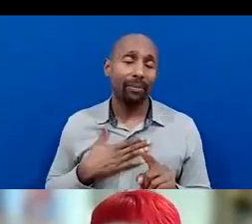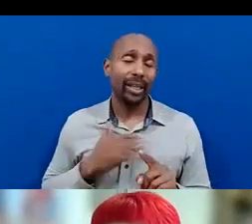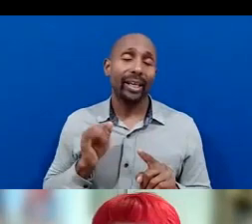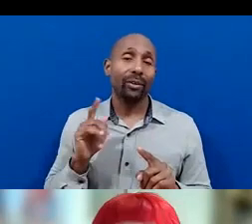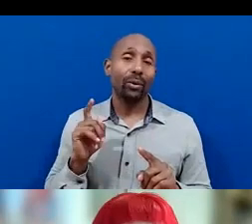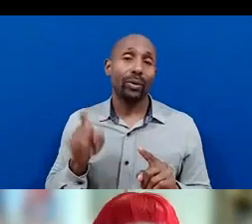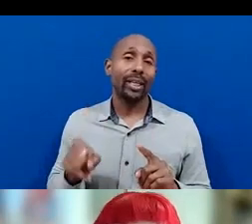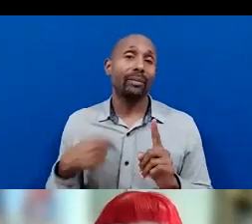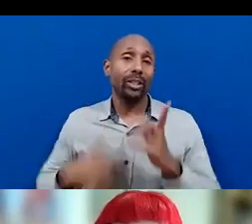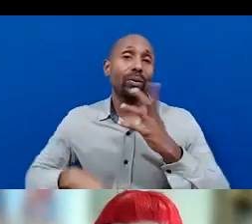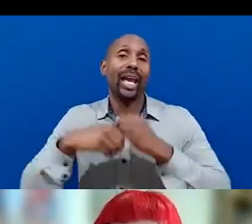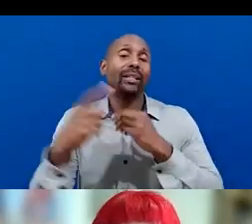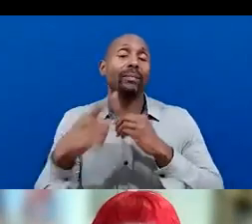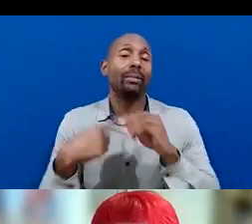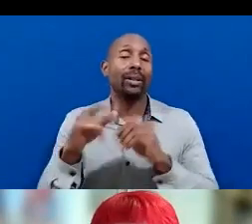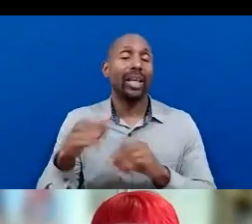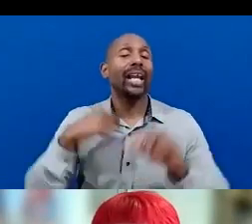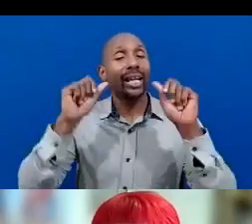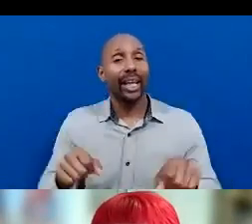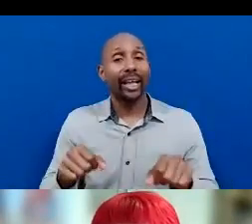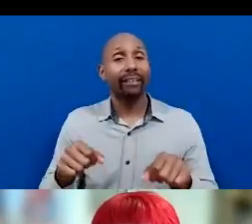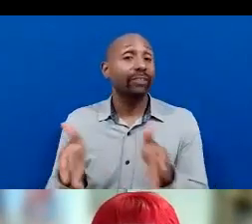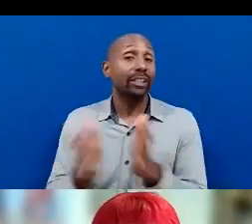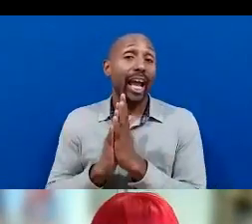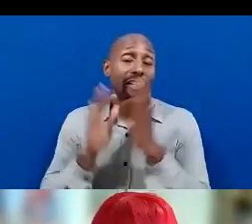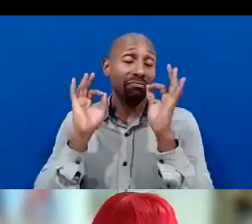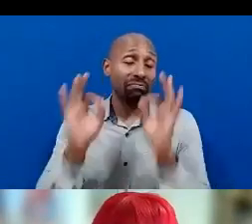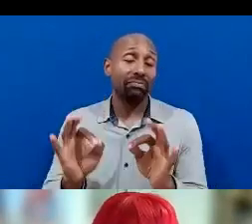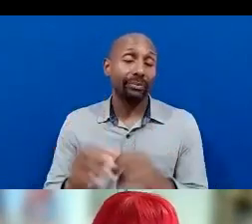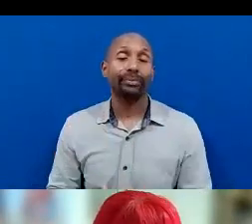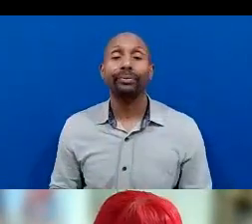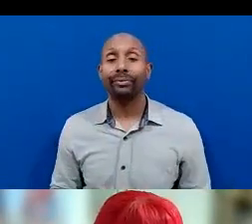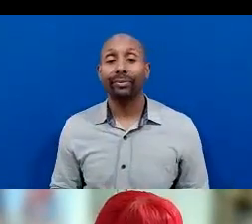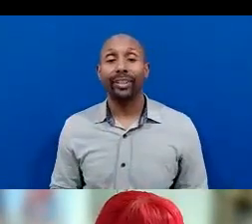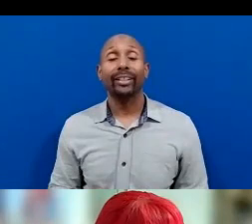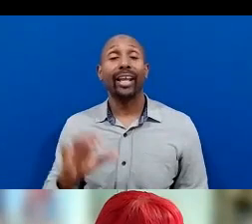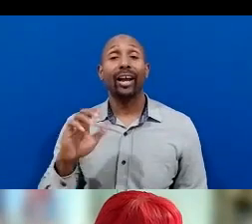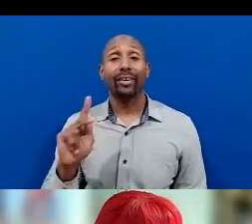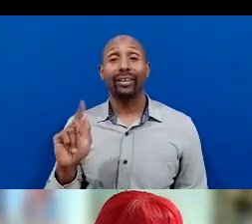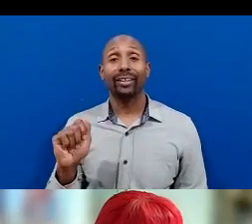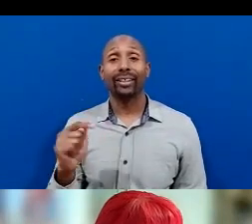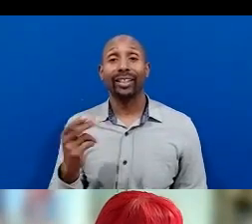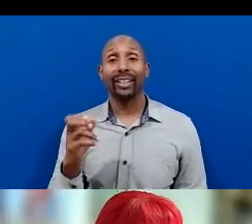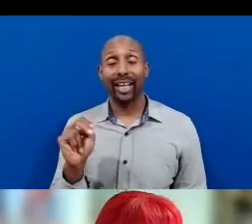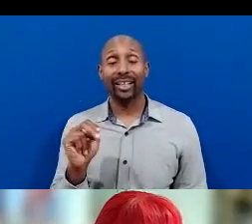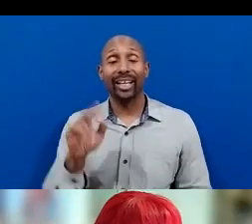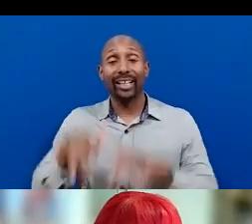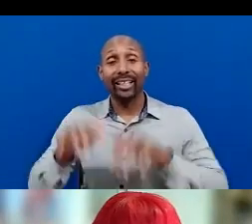it. All right, I'm going to do what Kathleen said and take a breath. Okay, so,